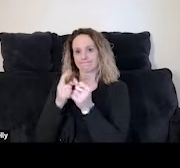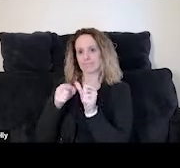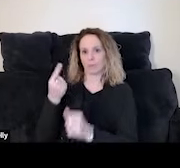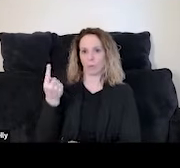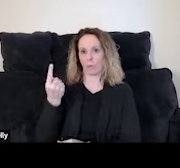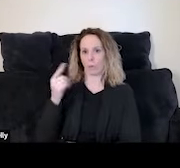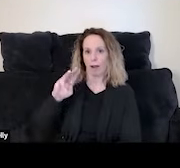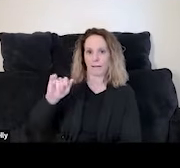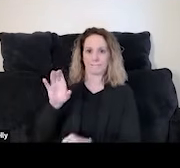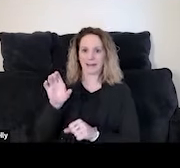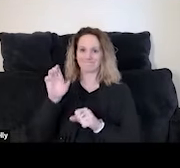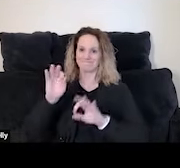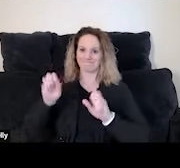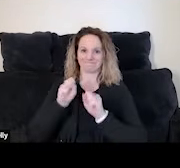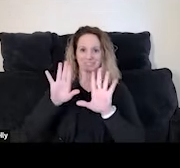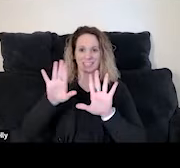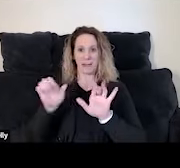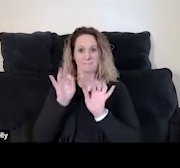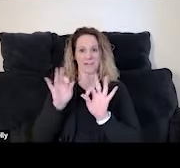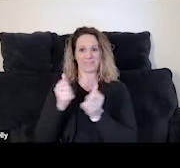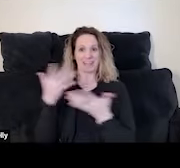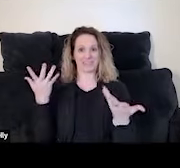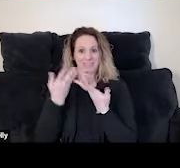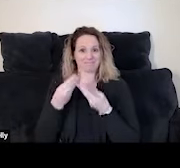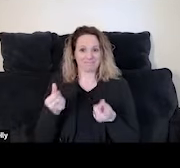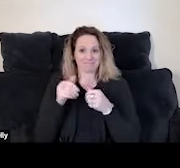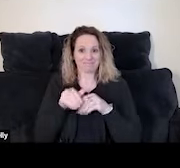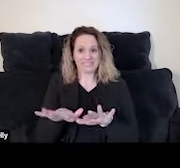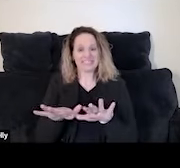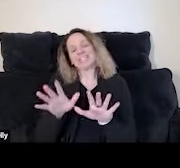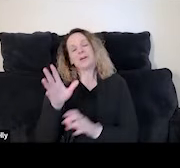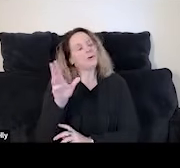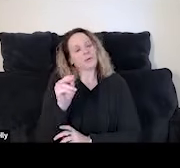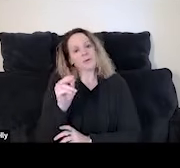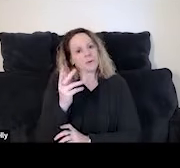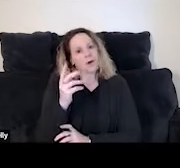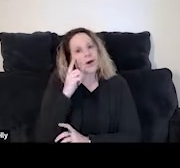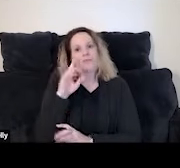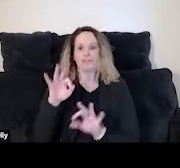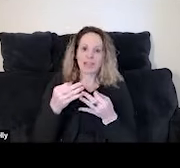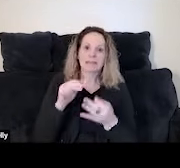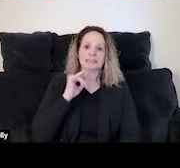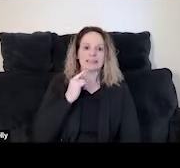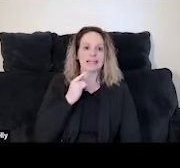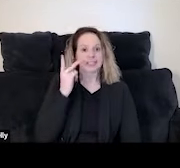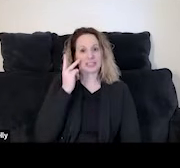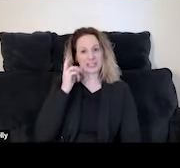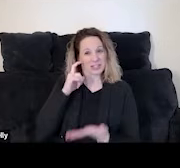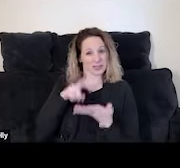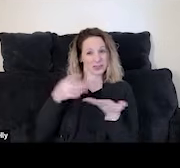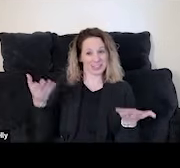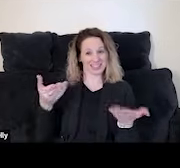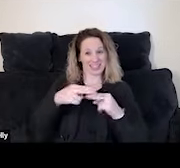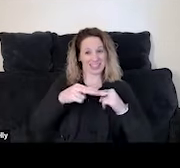magic fix for meeting the needs of children and youth and families in crisis. And you can really see that here on the